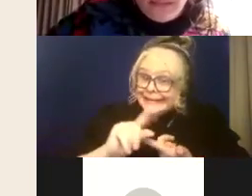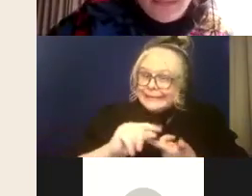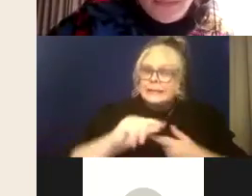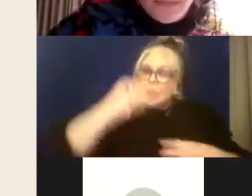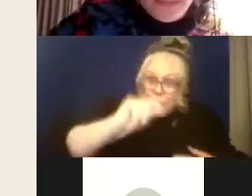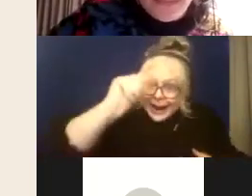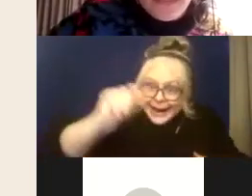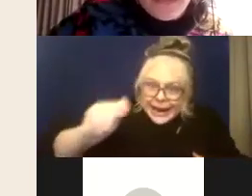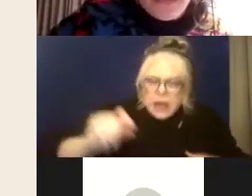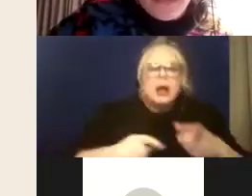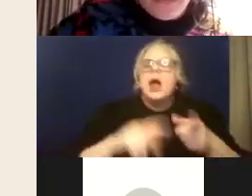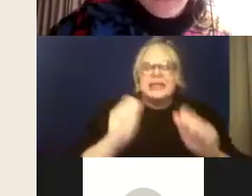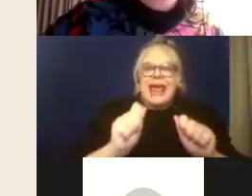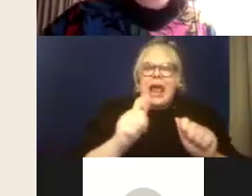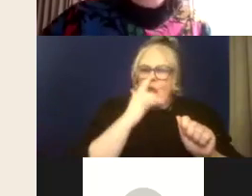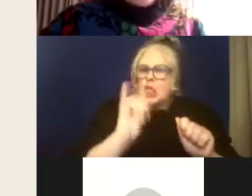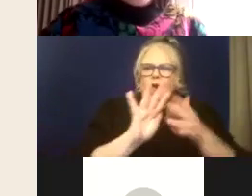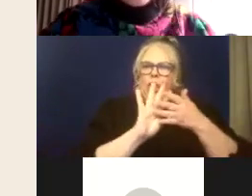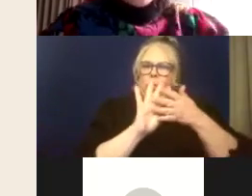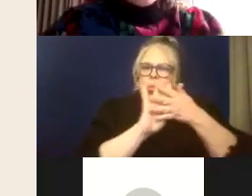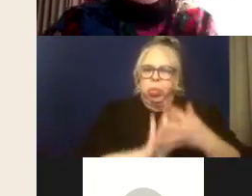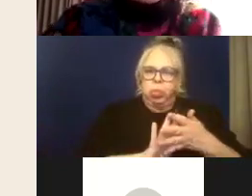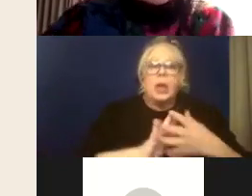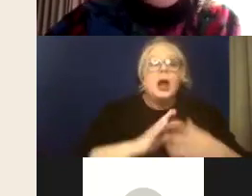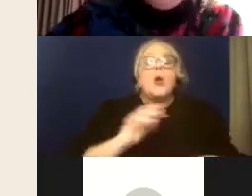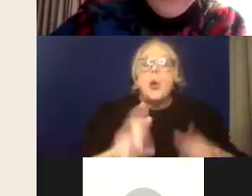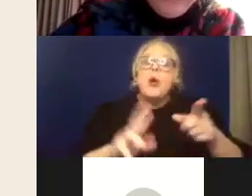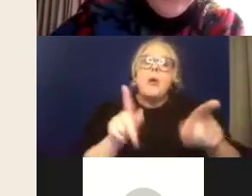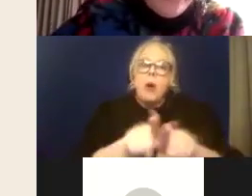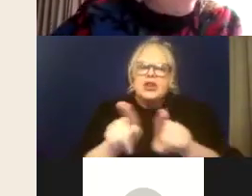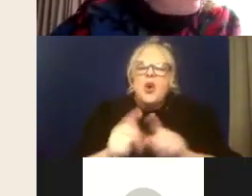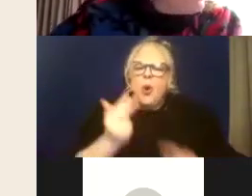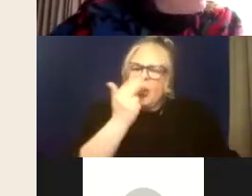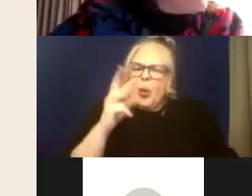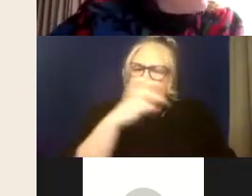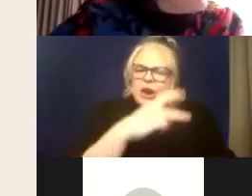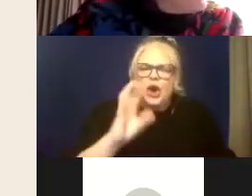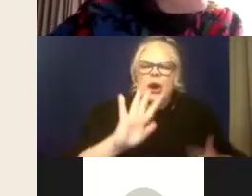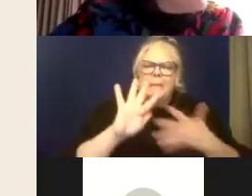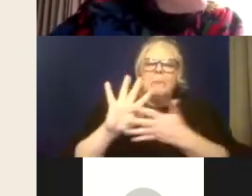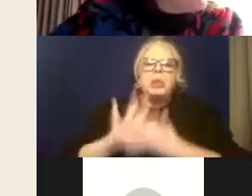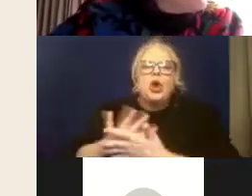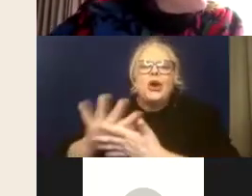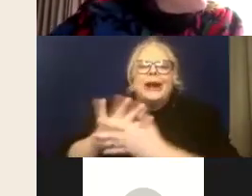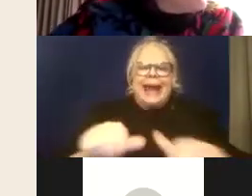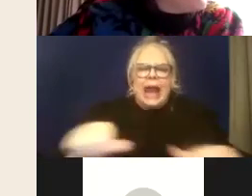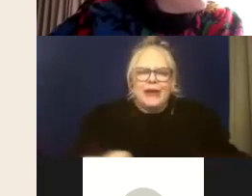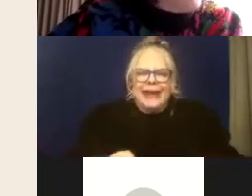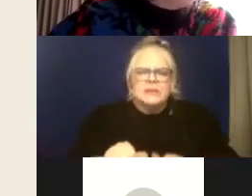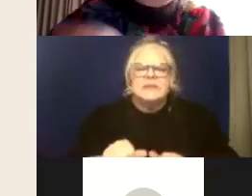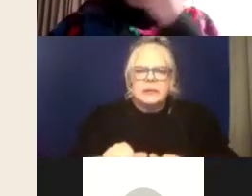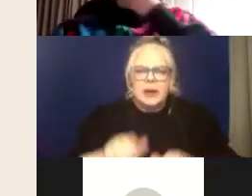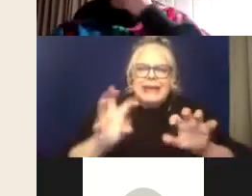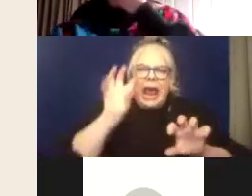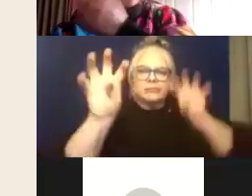There's a funny, this is Angie. Sorry, there's a funny comment. Stephanie is like, also, they aren't holding the signs. They're kind of just